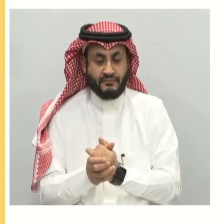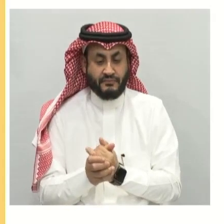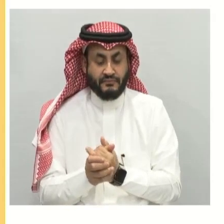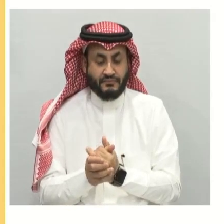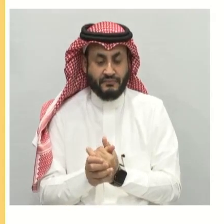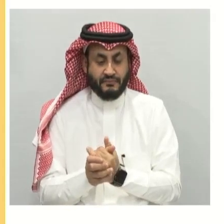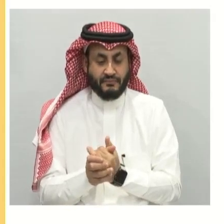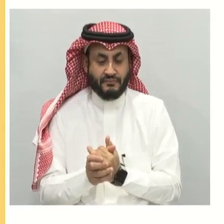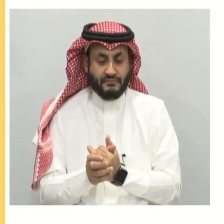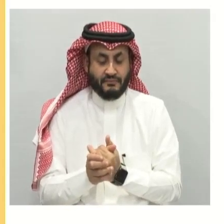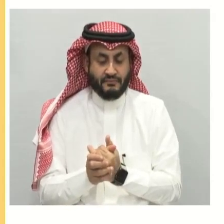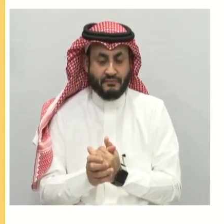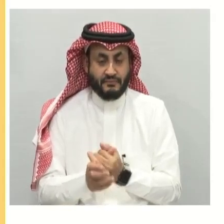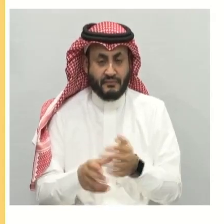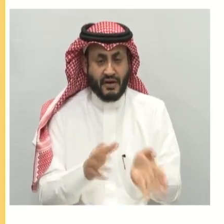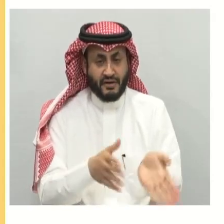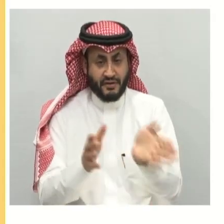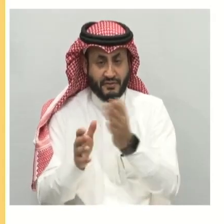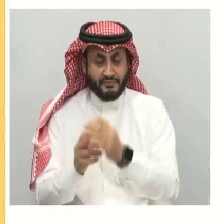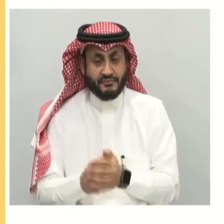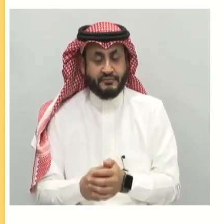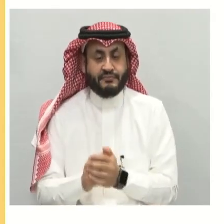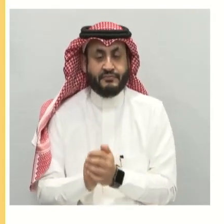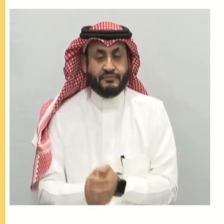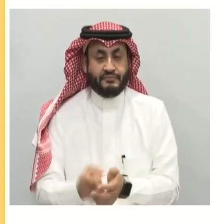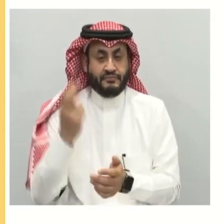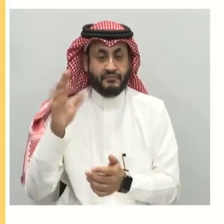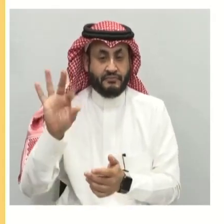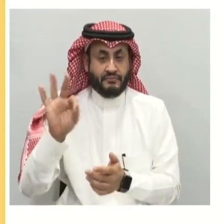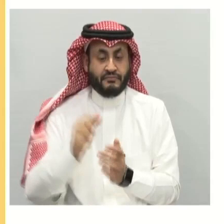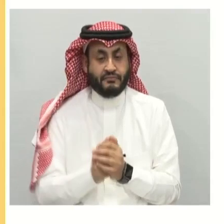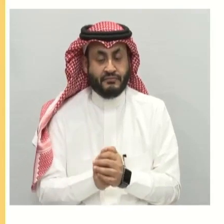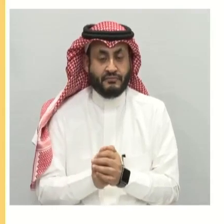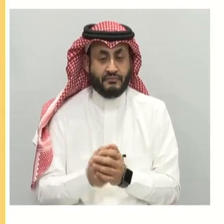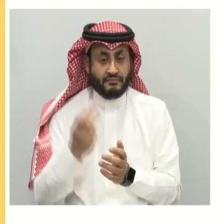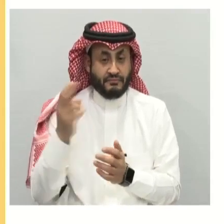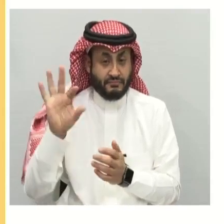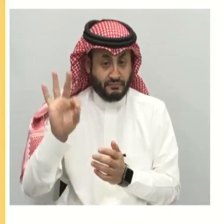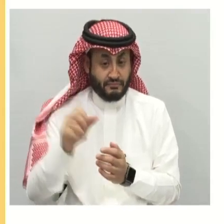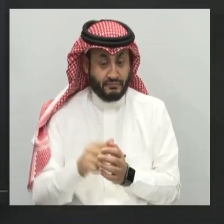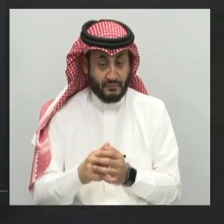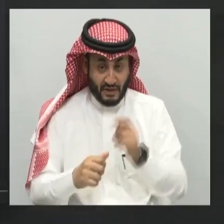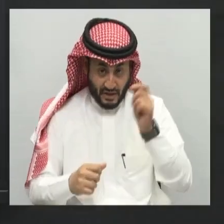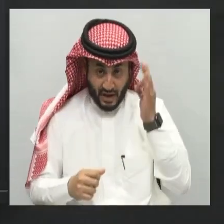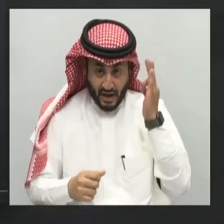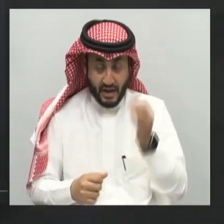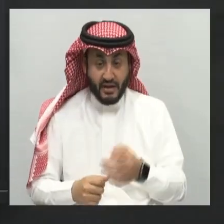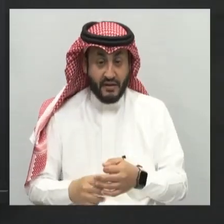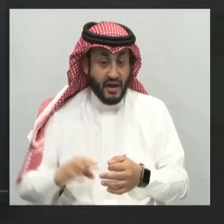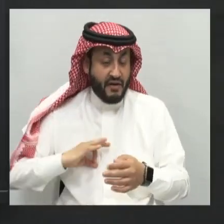So, we're going now to continue on page 29. Do you like to write or draw in the